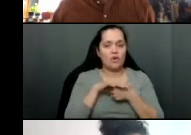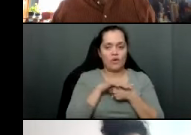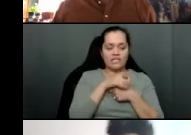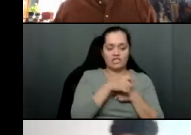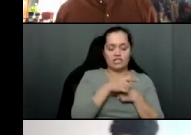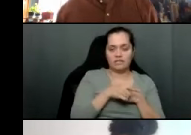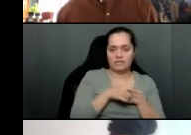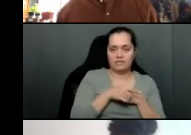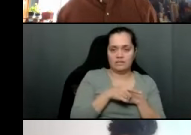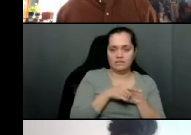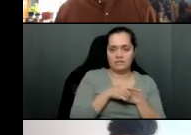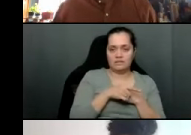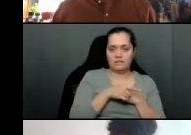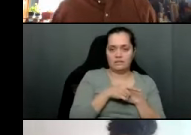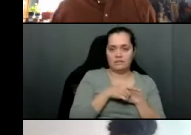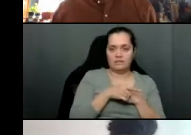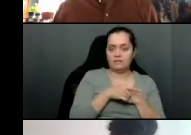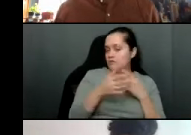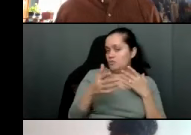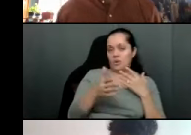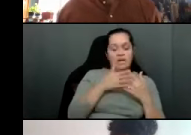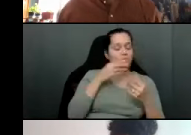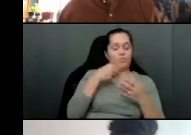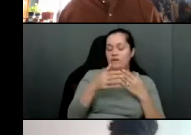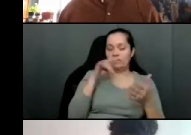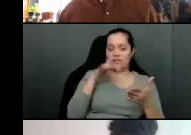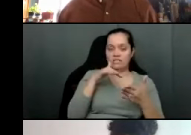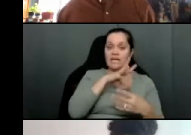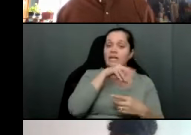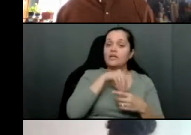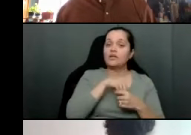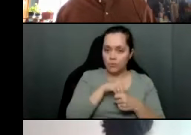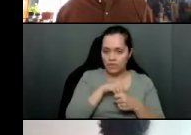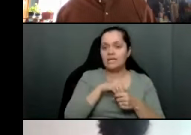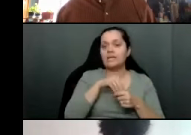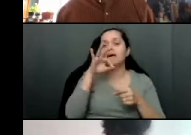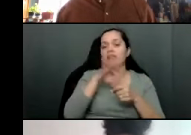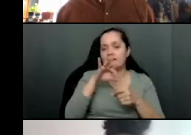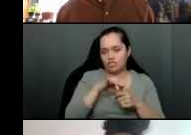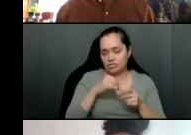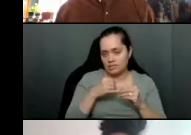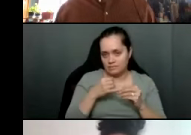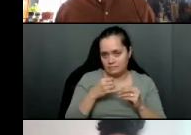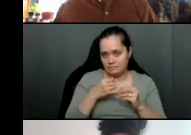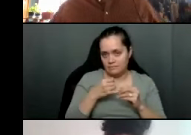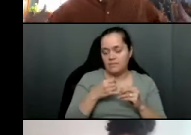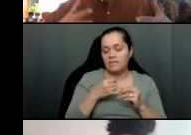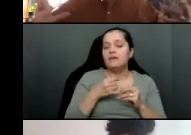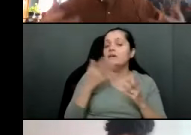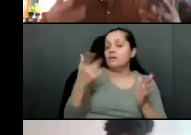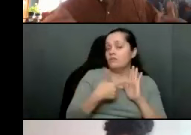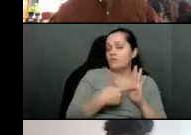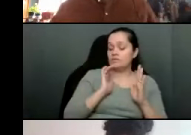location in whatever they study, including elections. For instance,